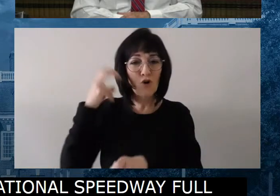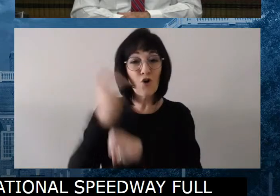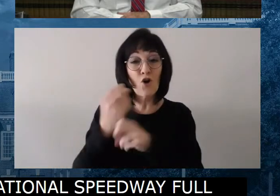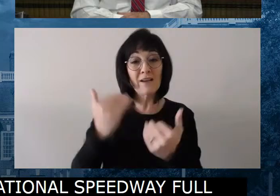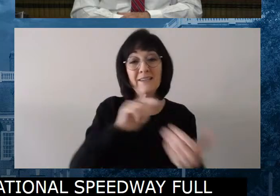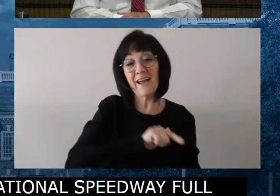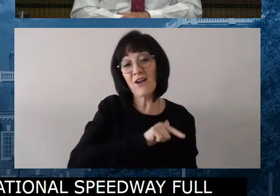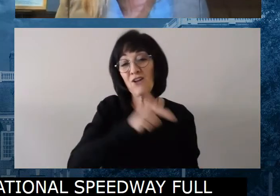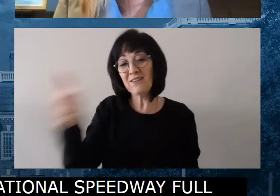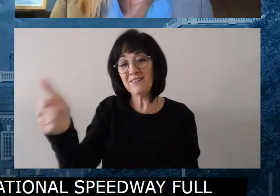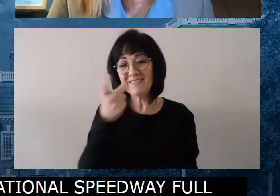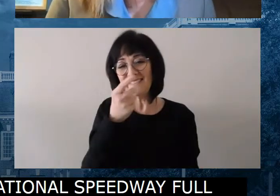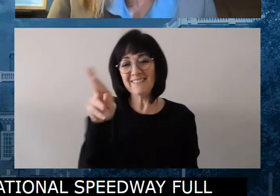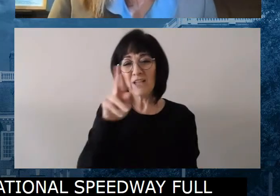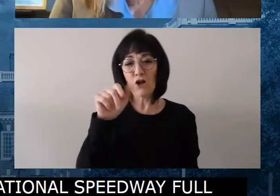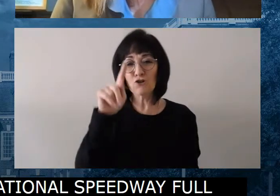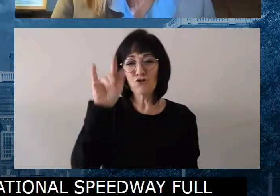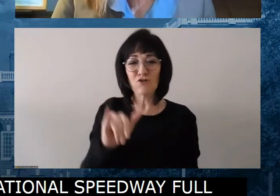away.